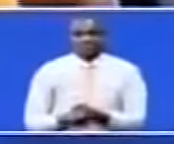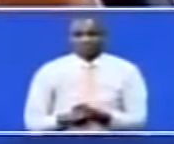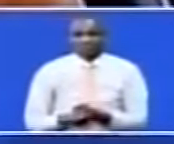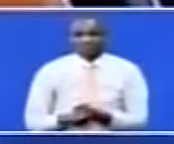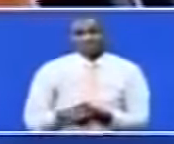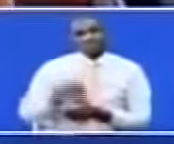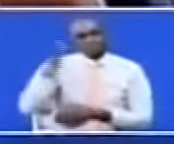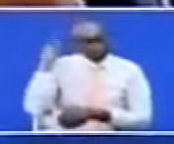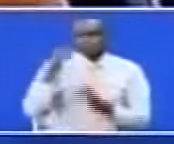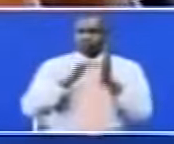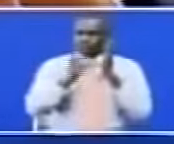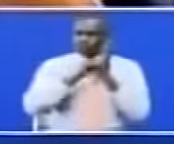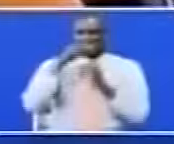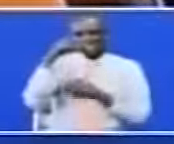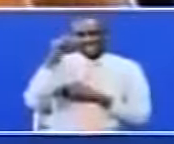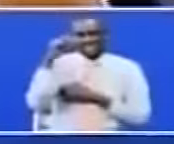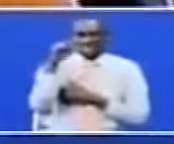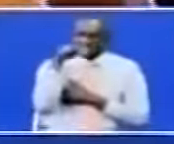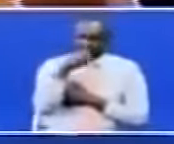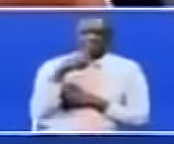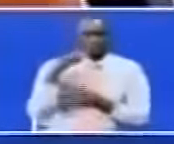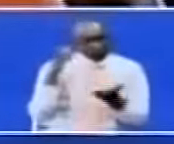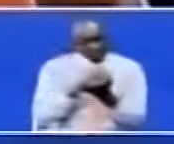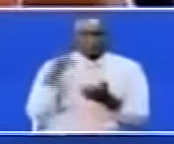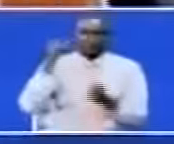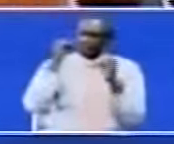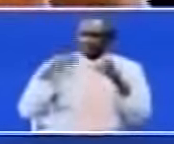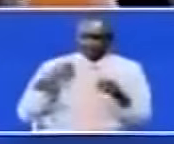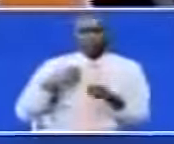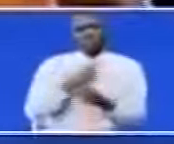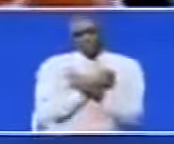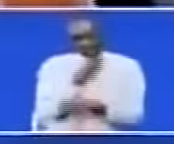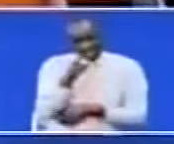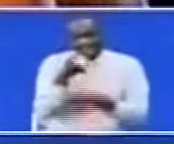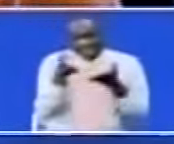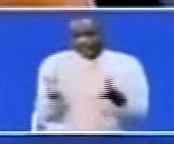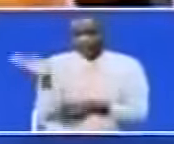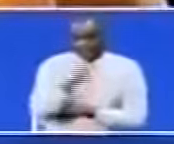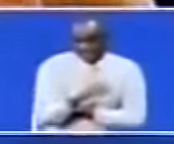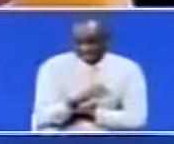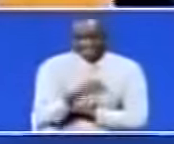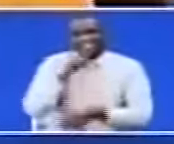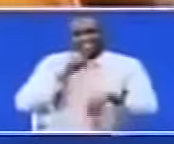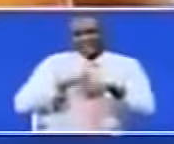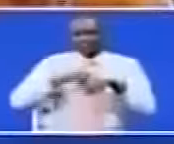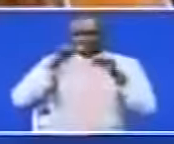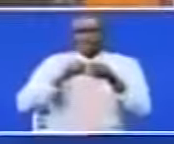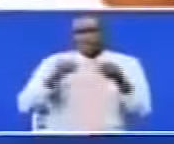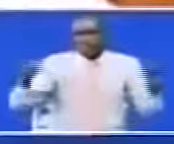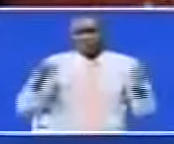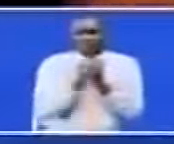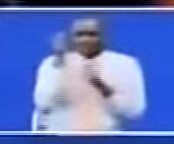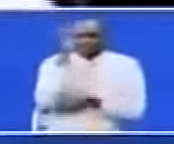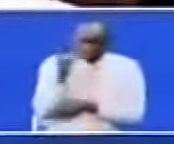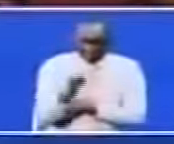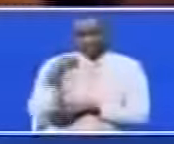The once popular keg beer that was all the rage with low-income earners is making another comeback after the state lifted a